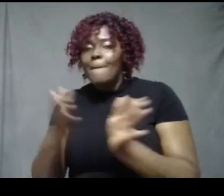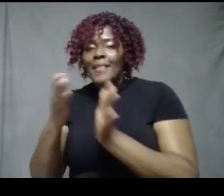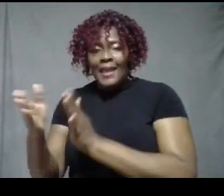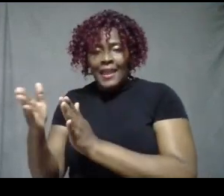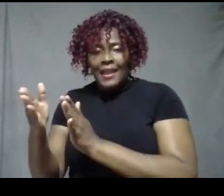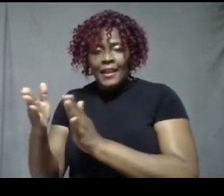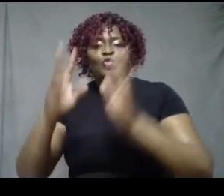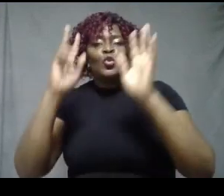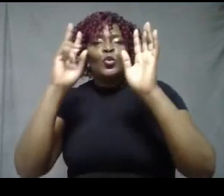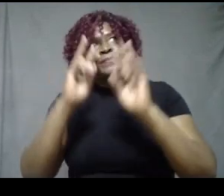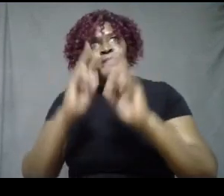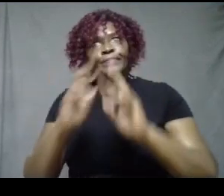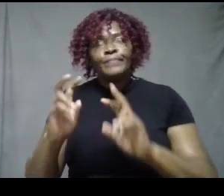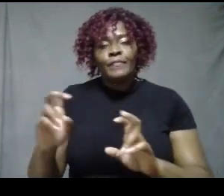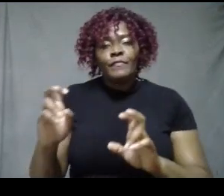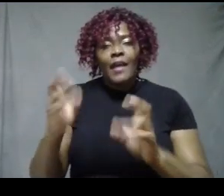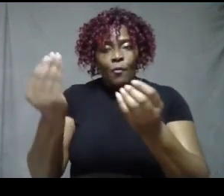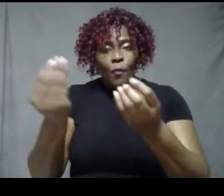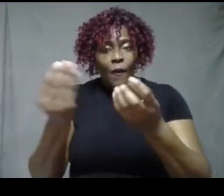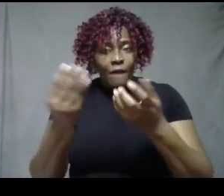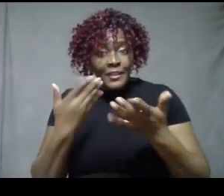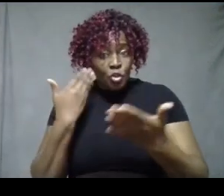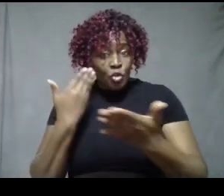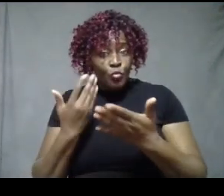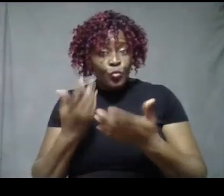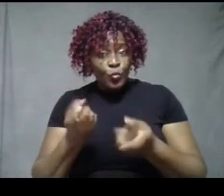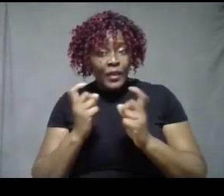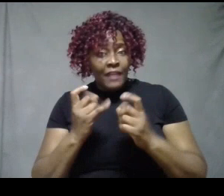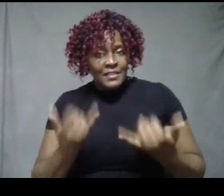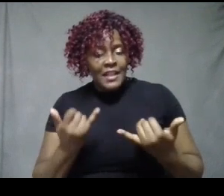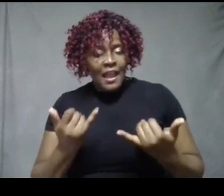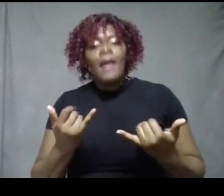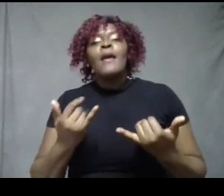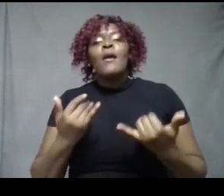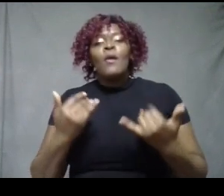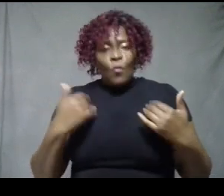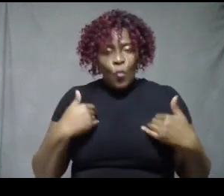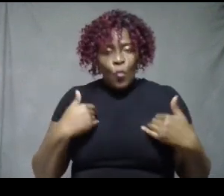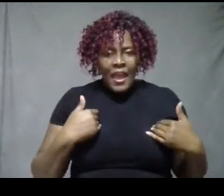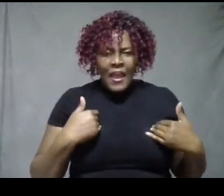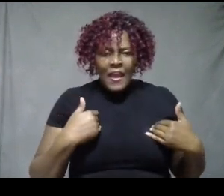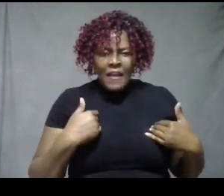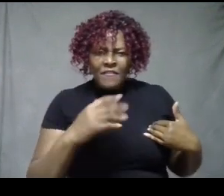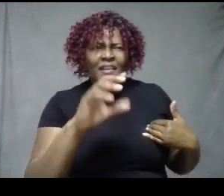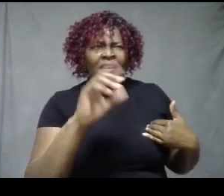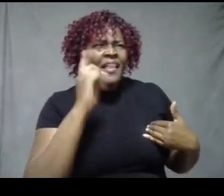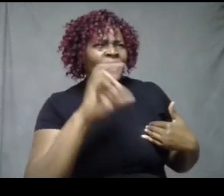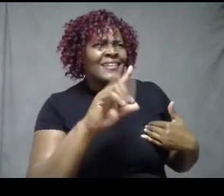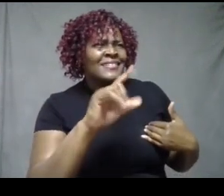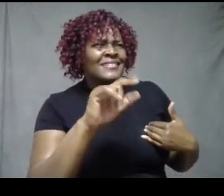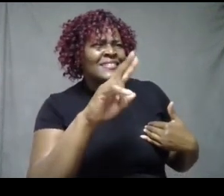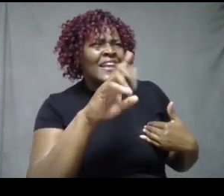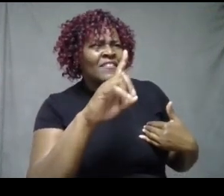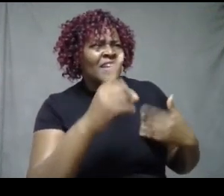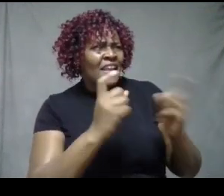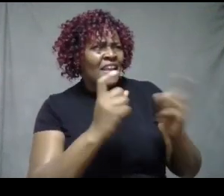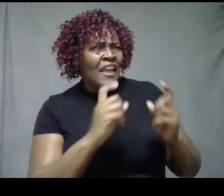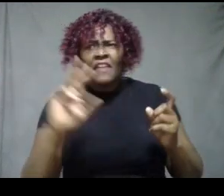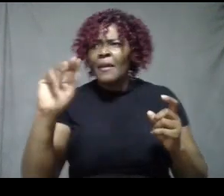the information that we got tonight. We have the information that was provided by, I want to say, David Katz and Mac